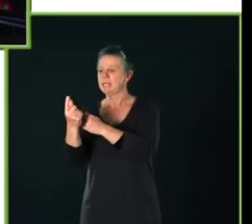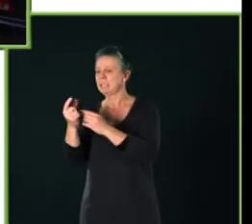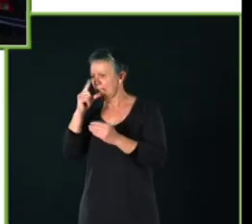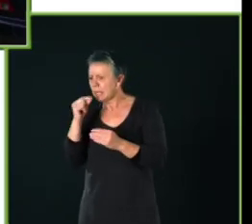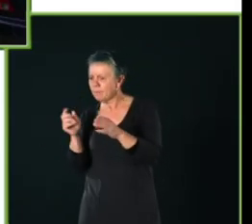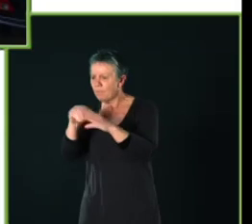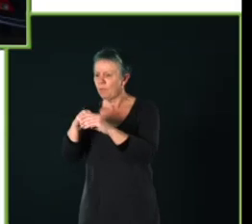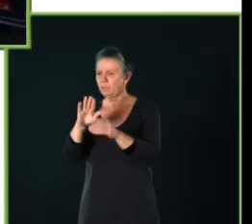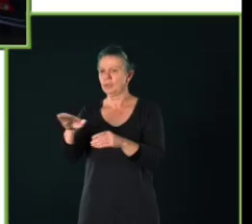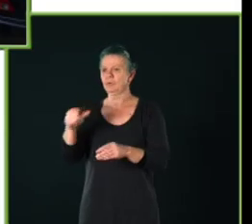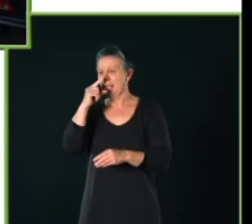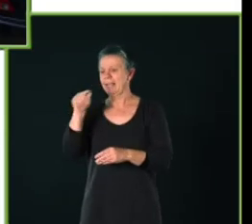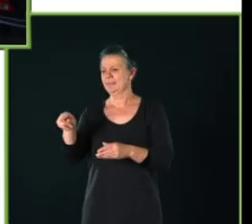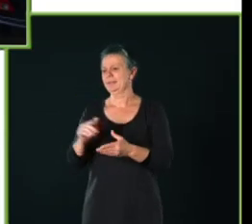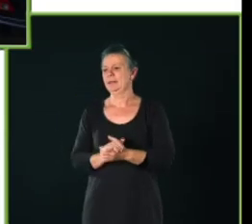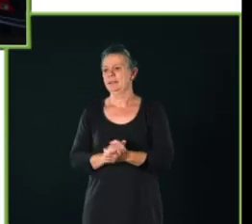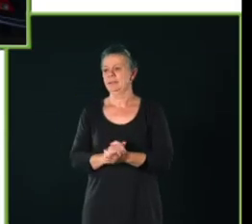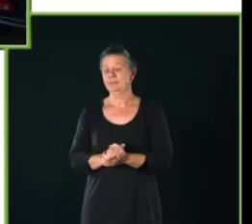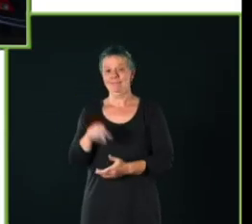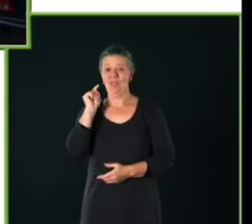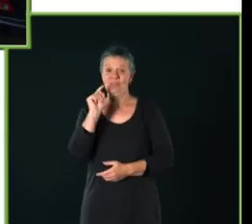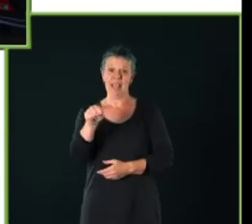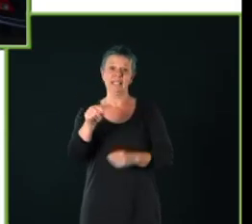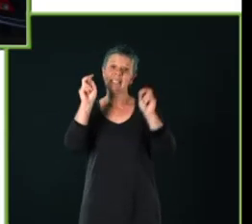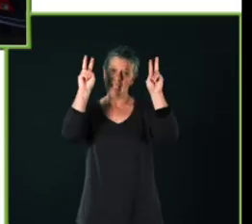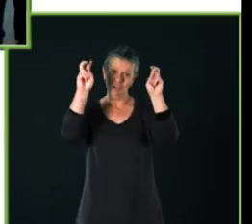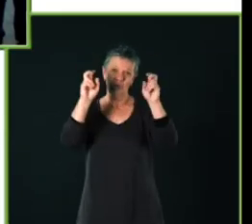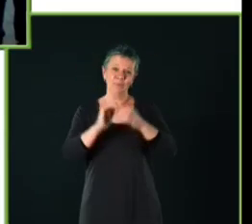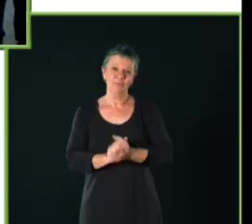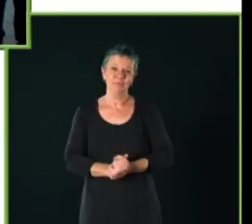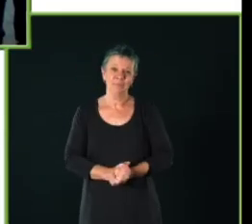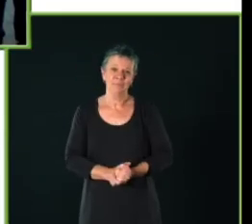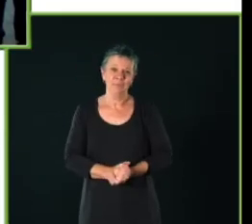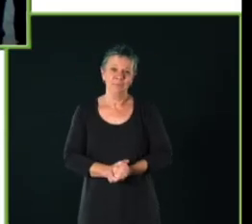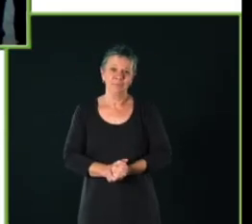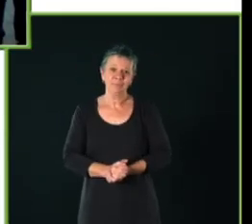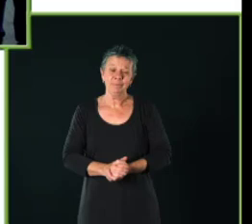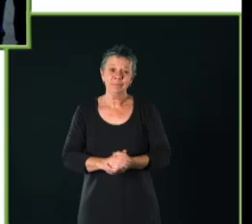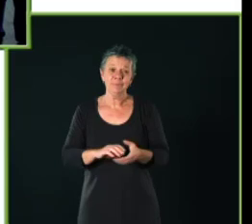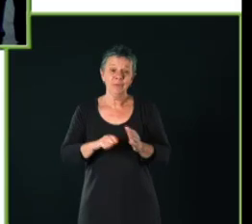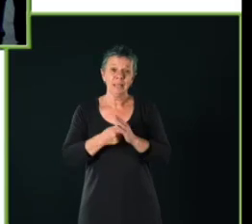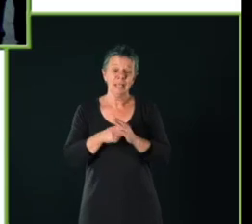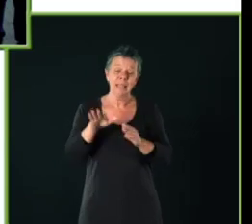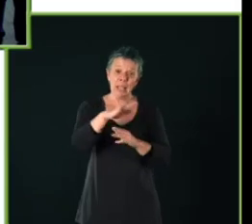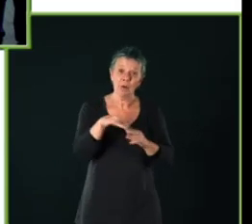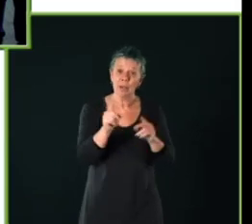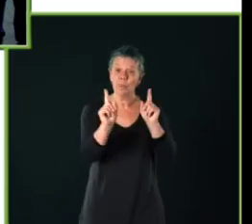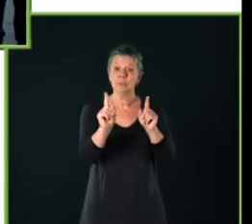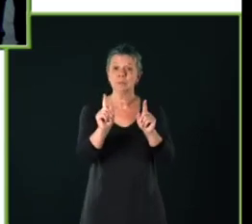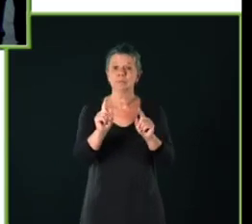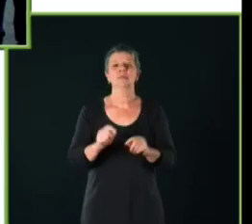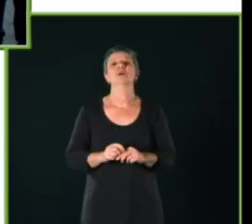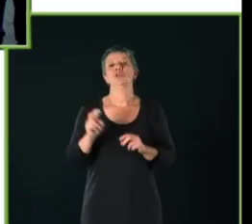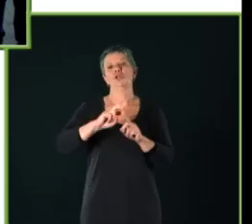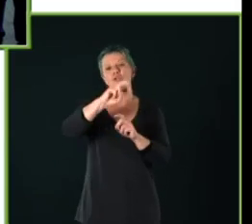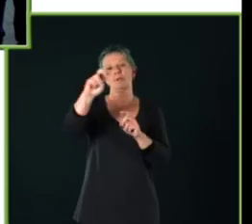in. That's the issue. One of the key areas in the area is tourism, and is always going to